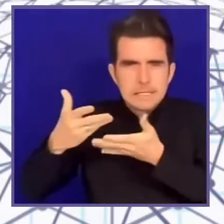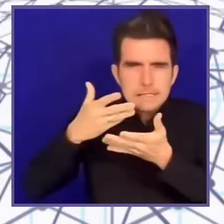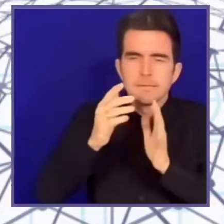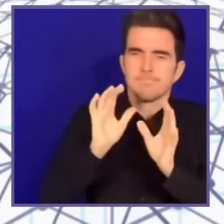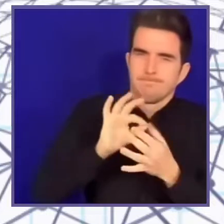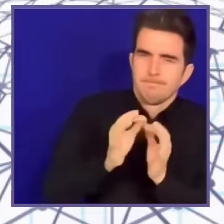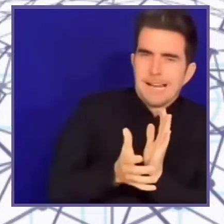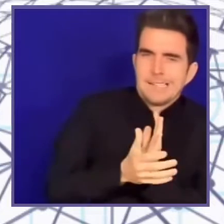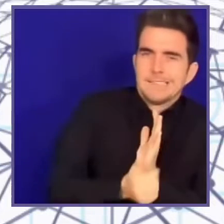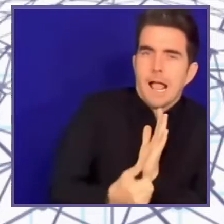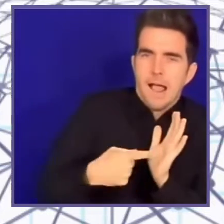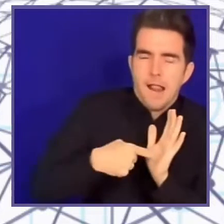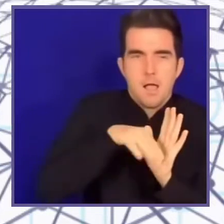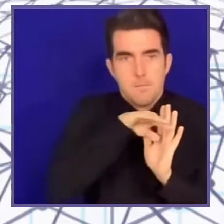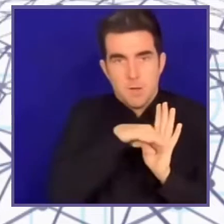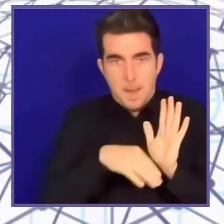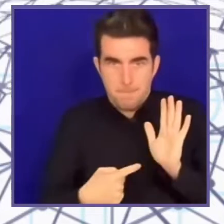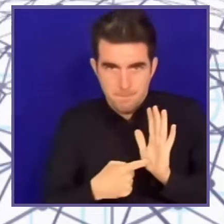negotiate